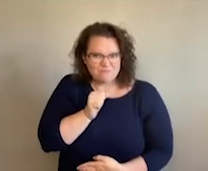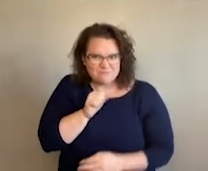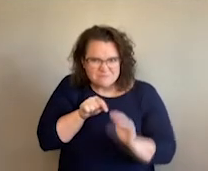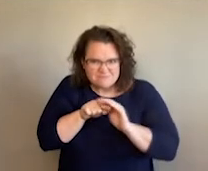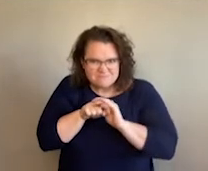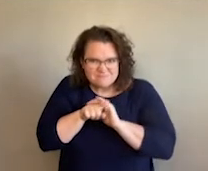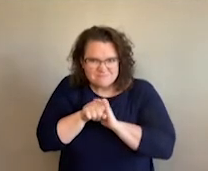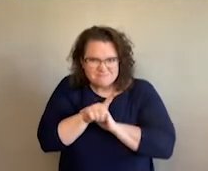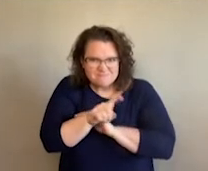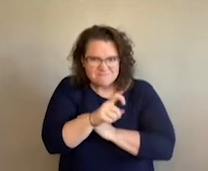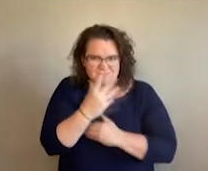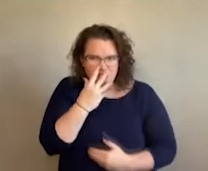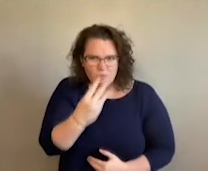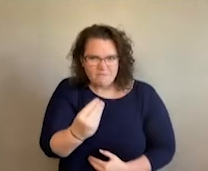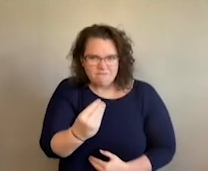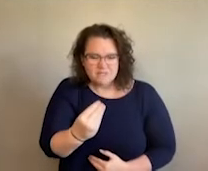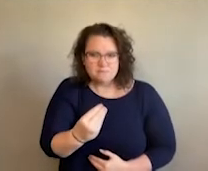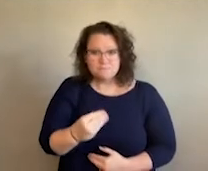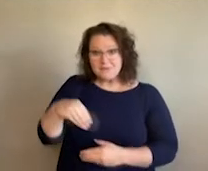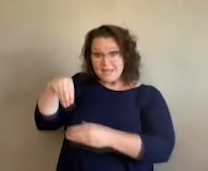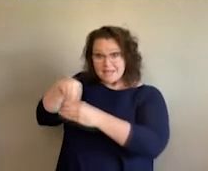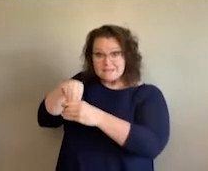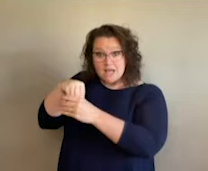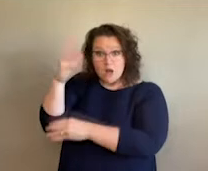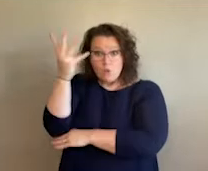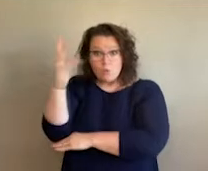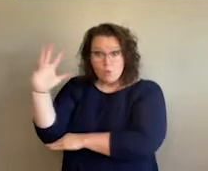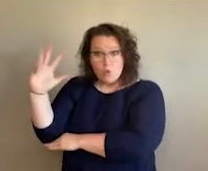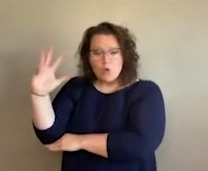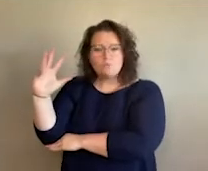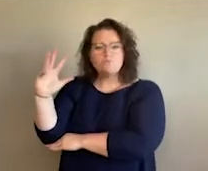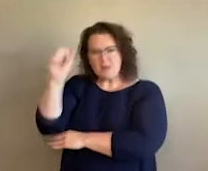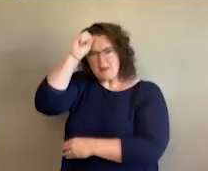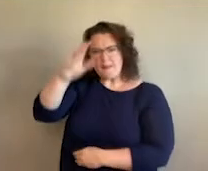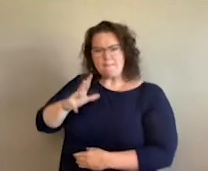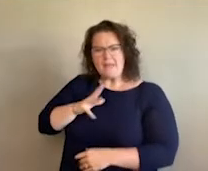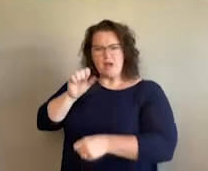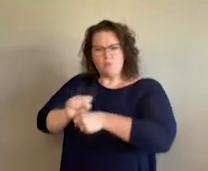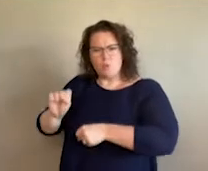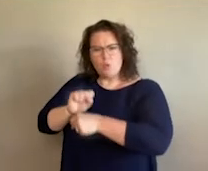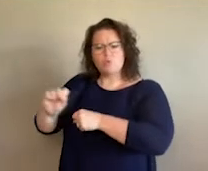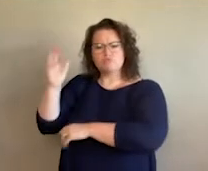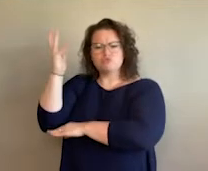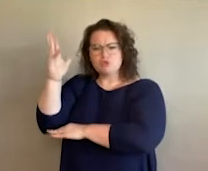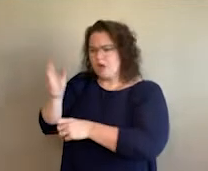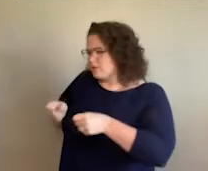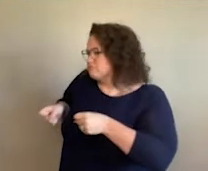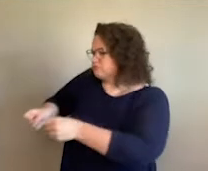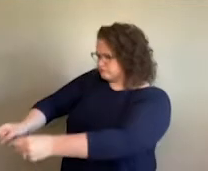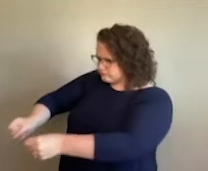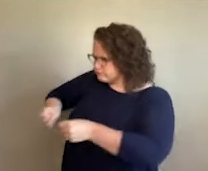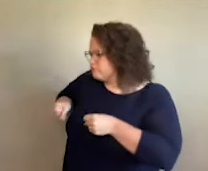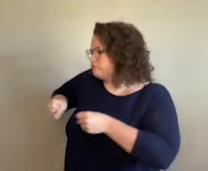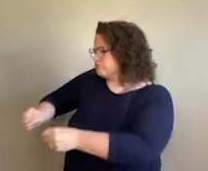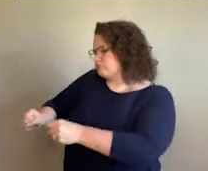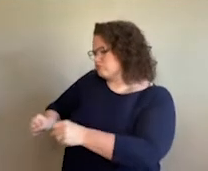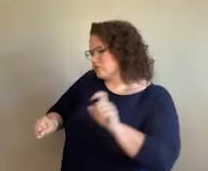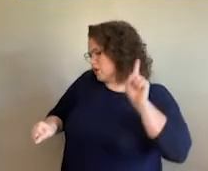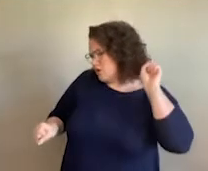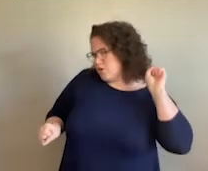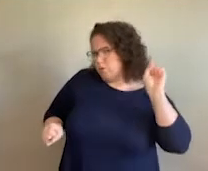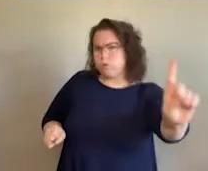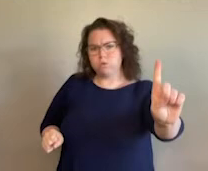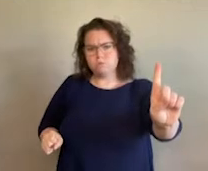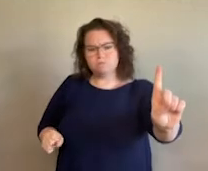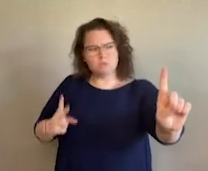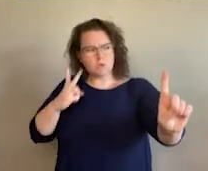sneaky. In the depths of the wood, a woodcutter was busy at his work. He saw the old wolf go hurrying by, and he wondered